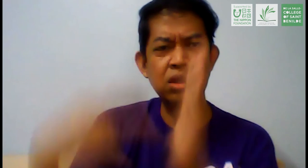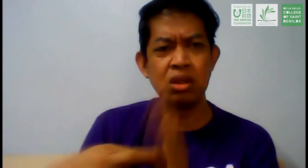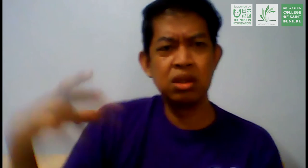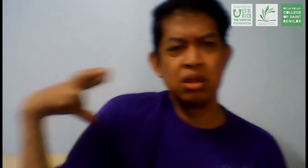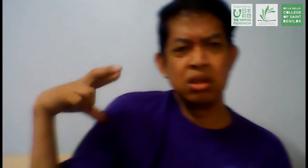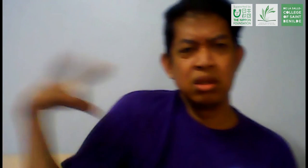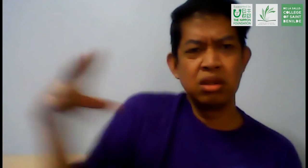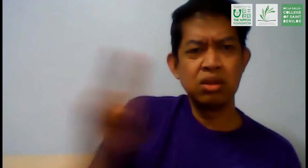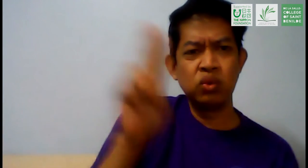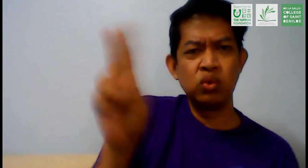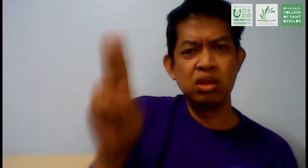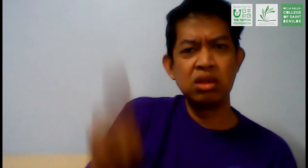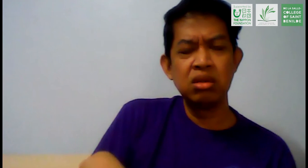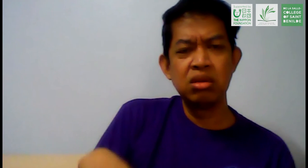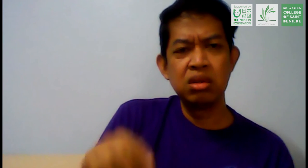we were talking about